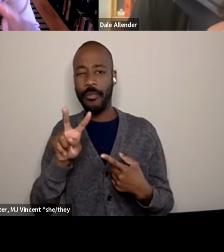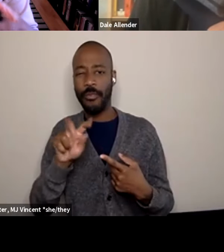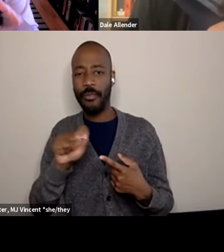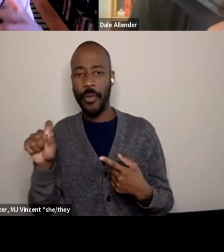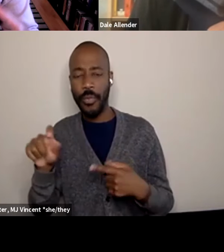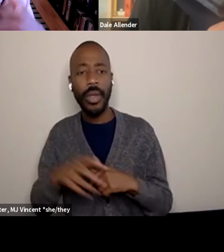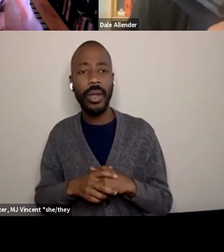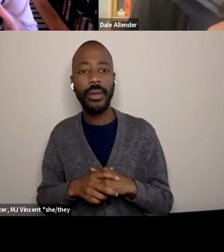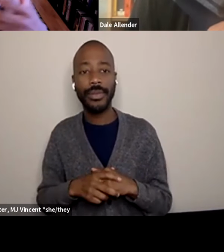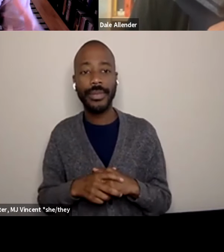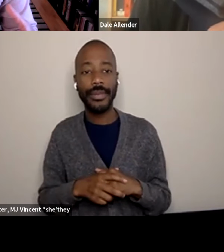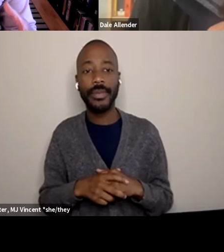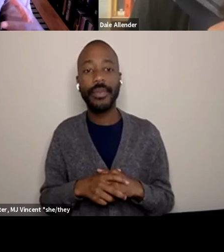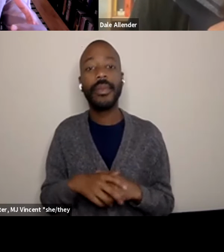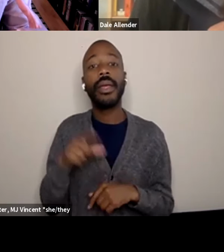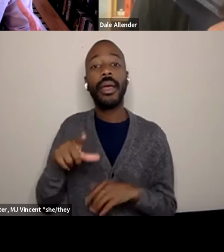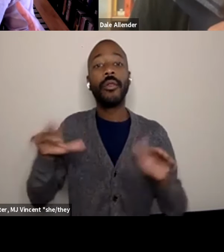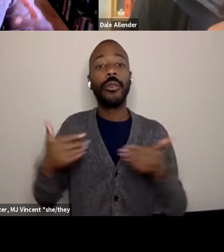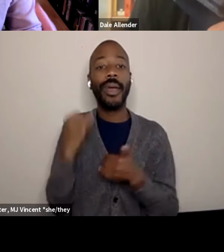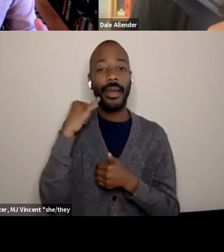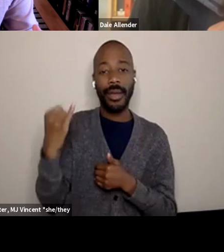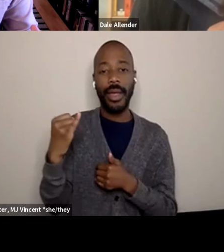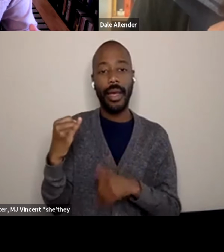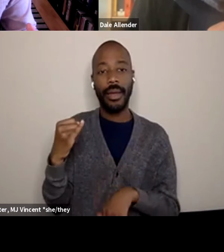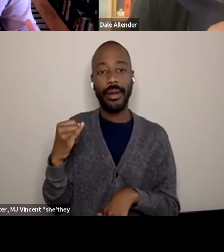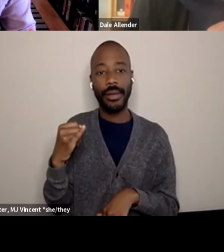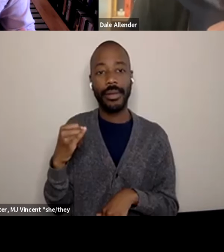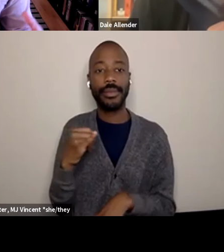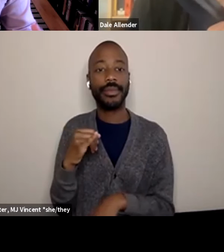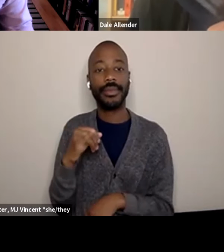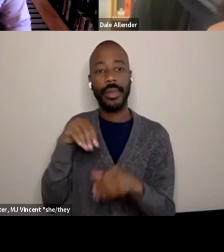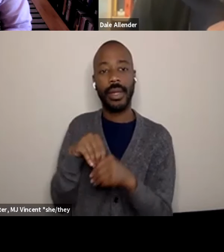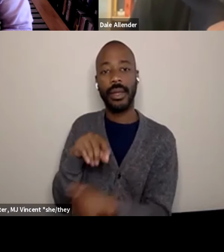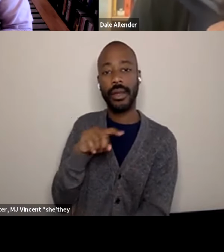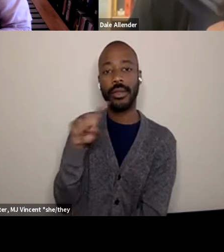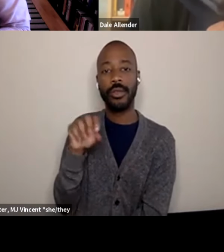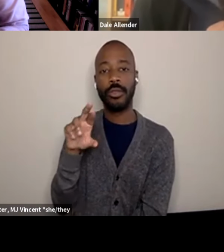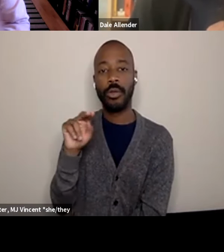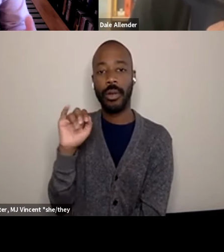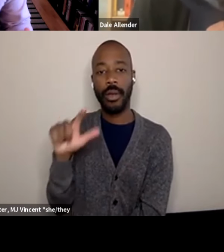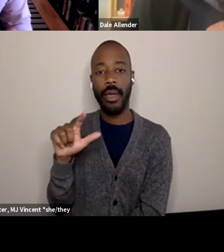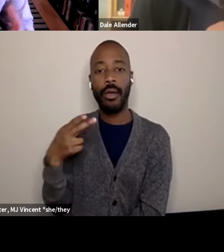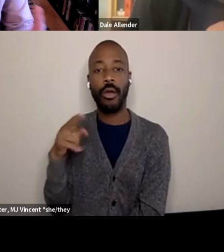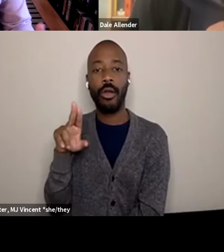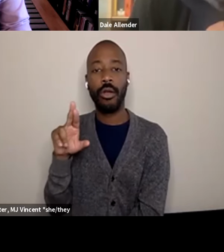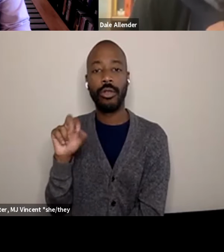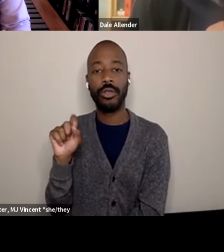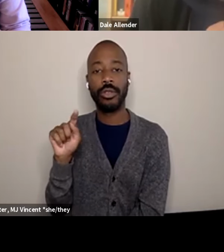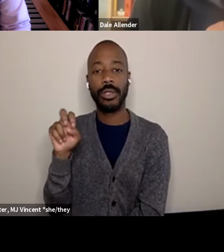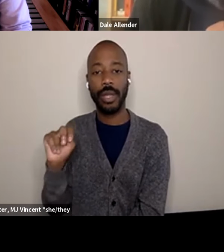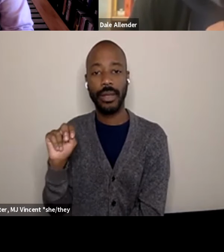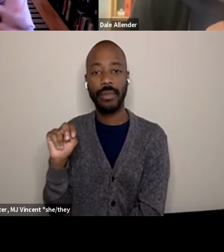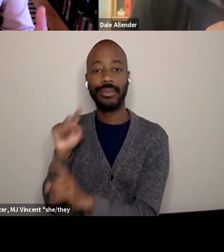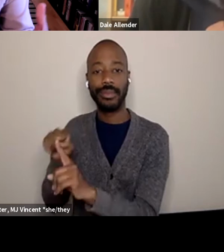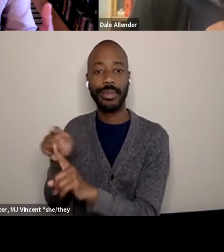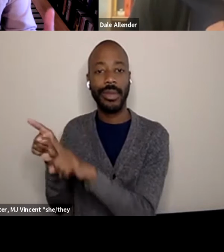He introduces this idea in talking about some of the themes that comes through in Zora Neale Hurston's writing and her short stories. Zora Neale Hurston is also,